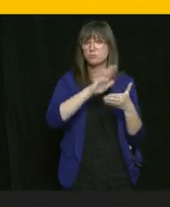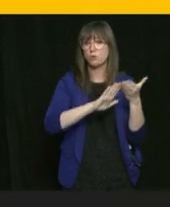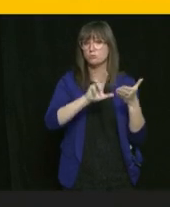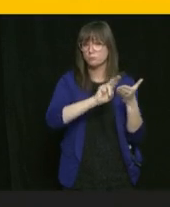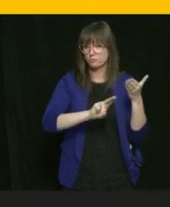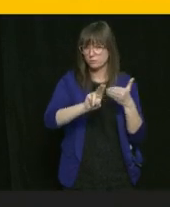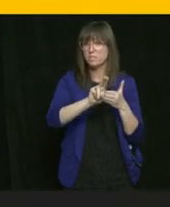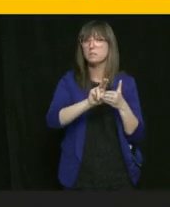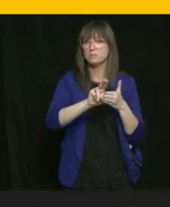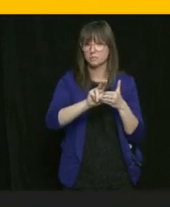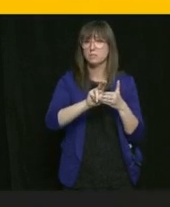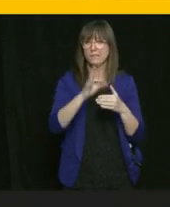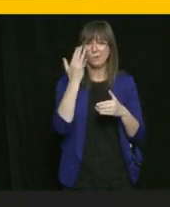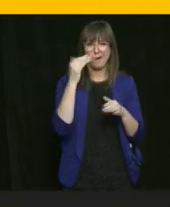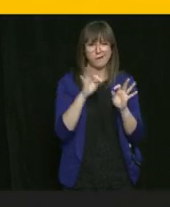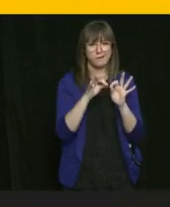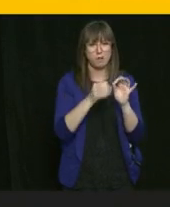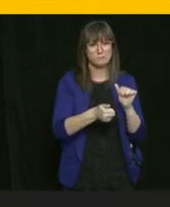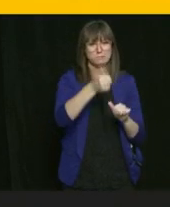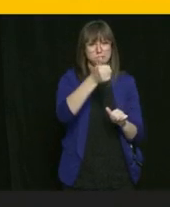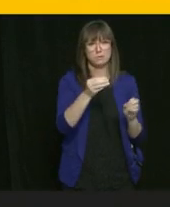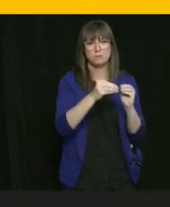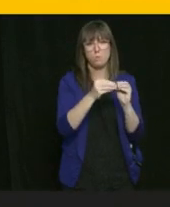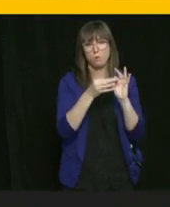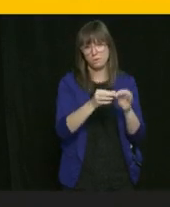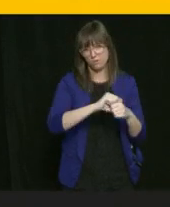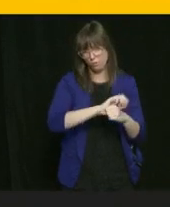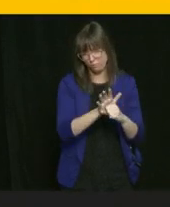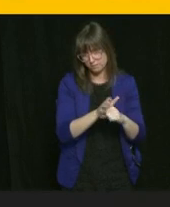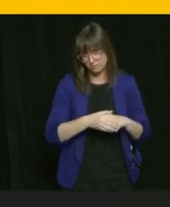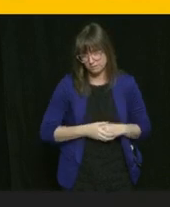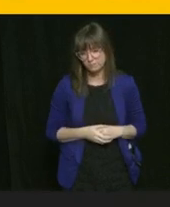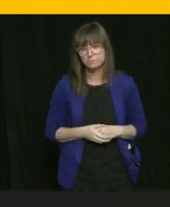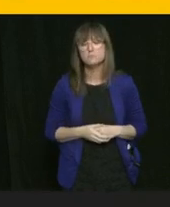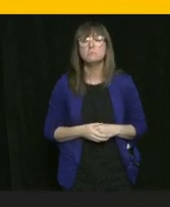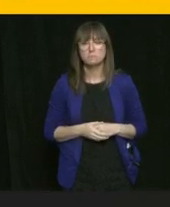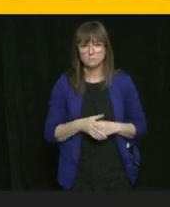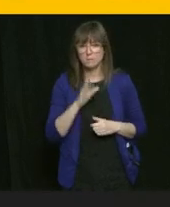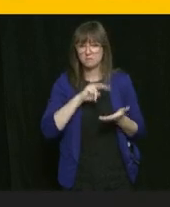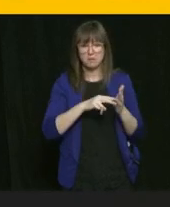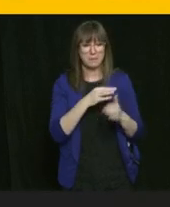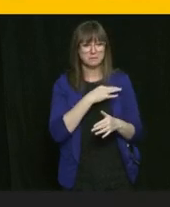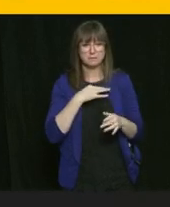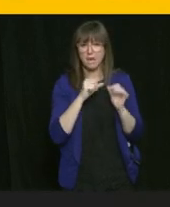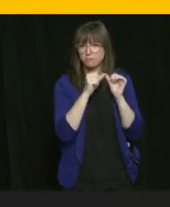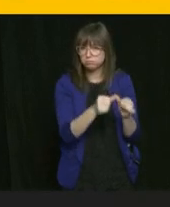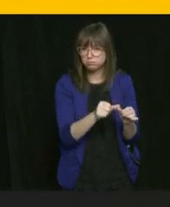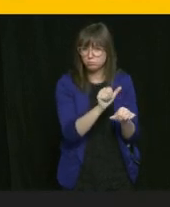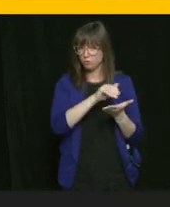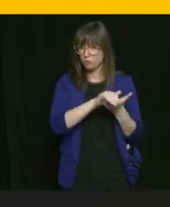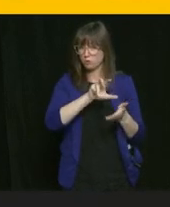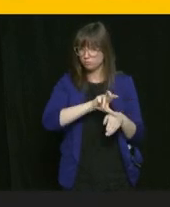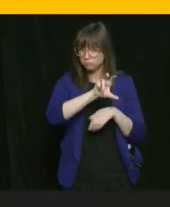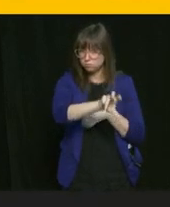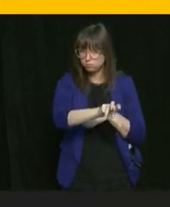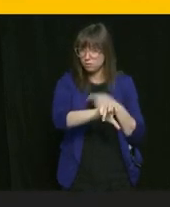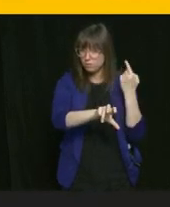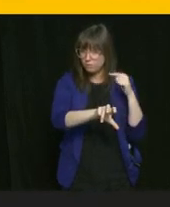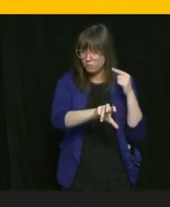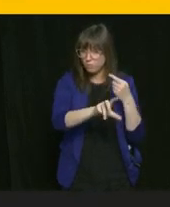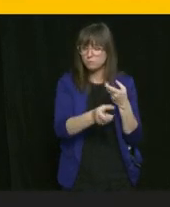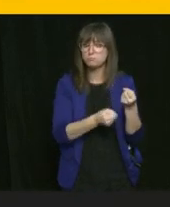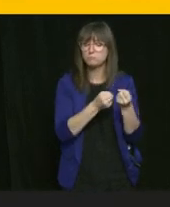with increased costs related to the pandemic. This will help retain staff, adapt courses for online